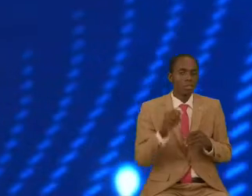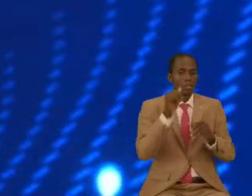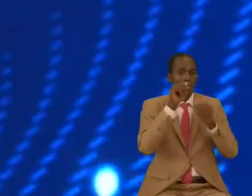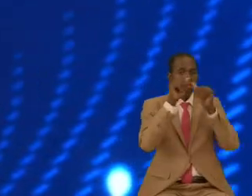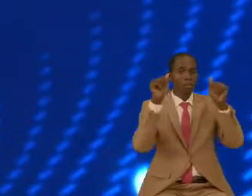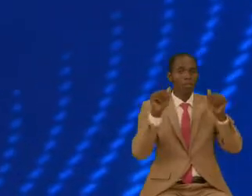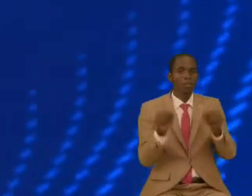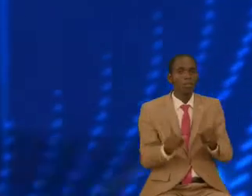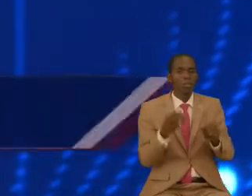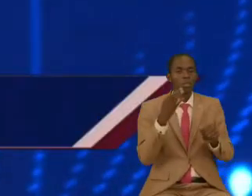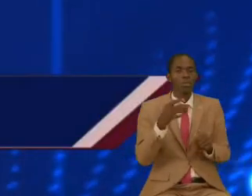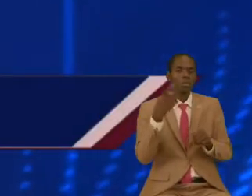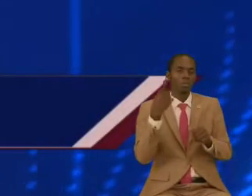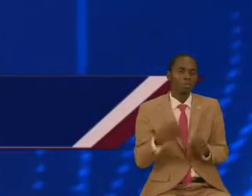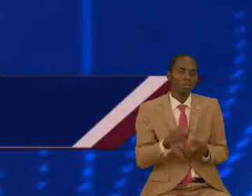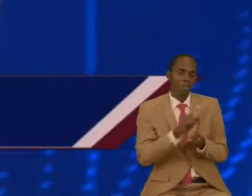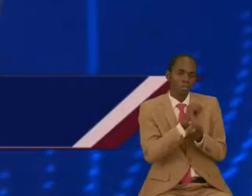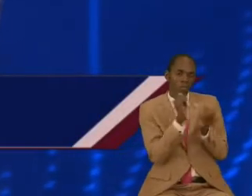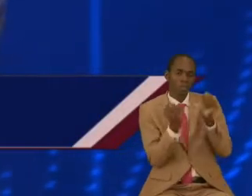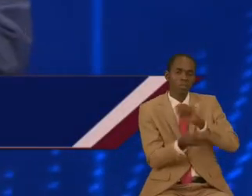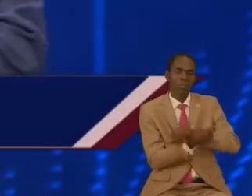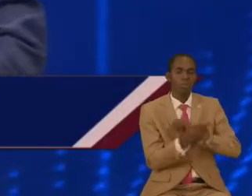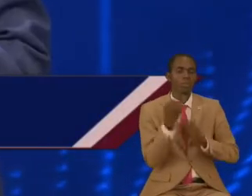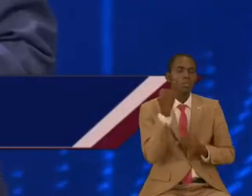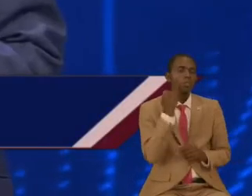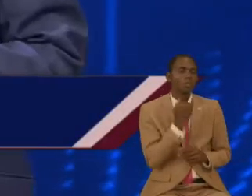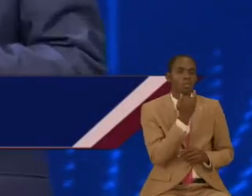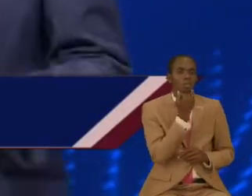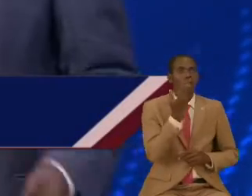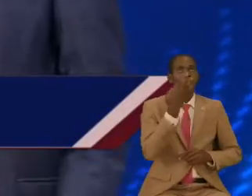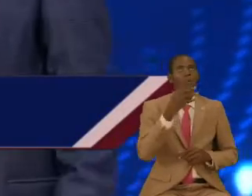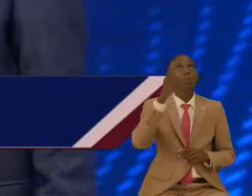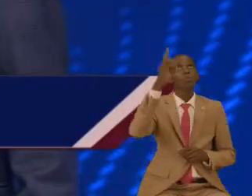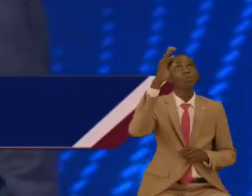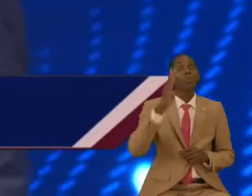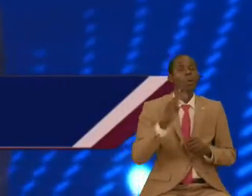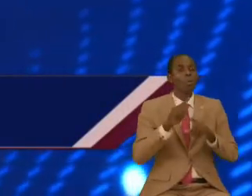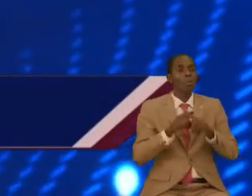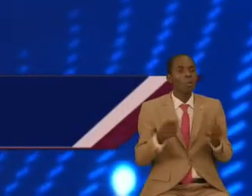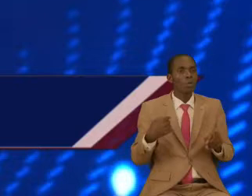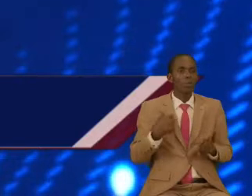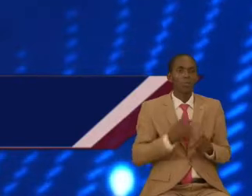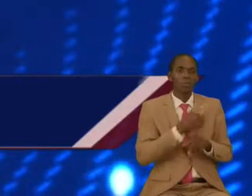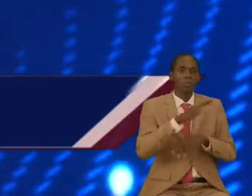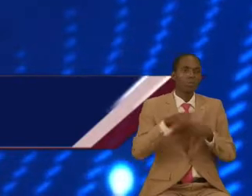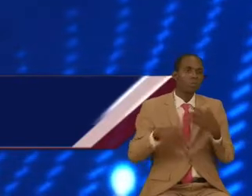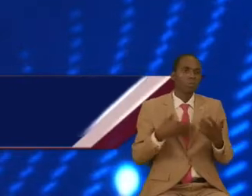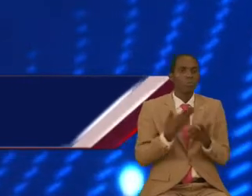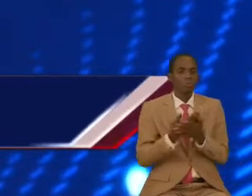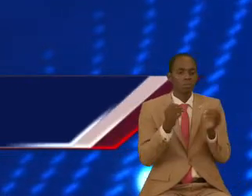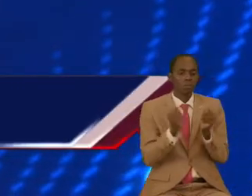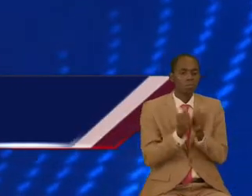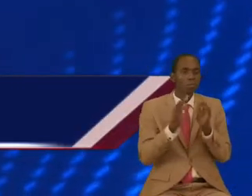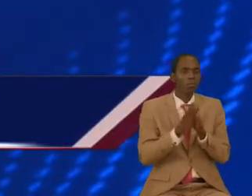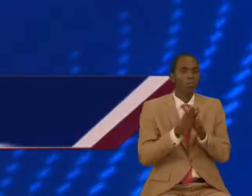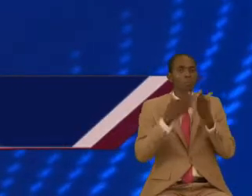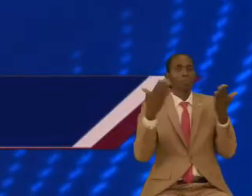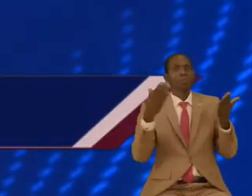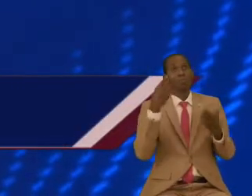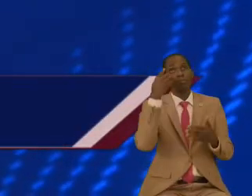The image of the transformed Israel of God. But we all, with open